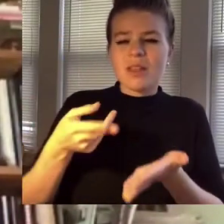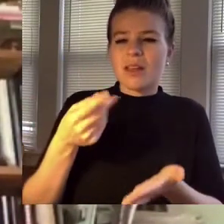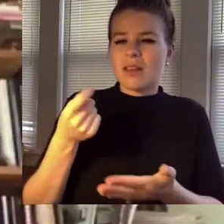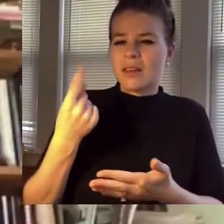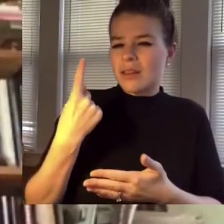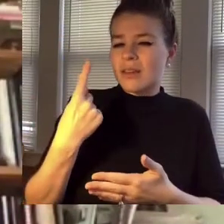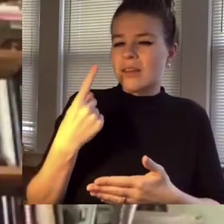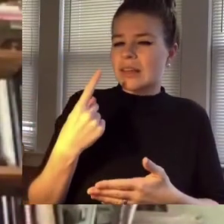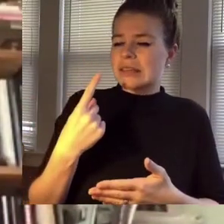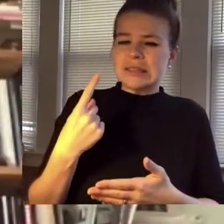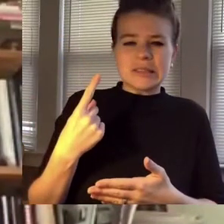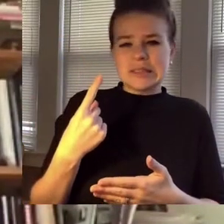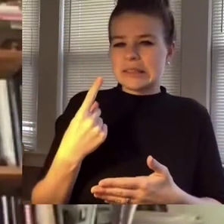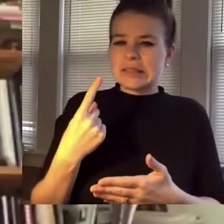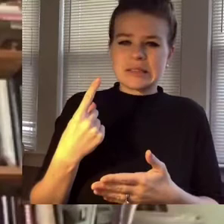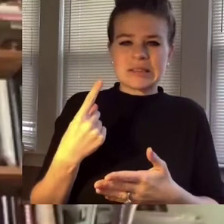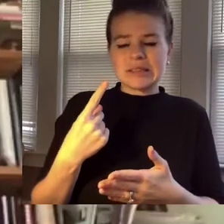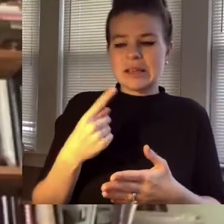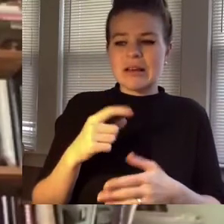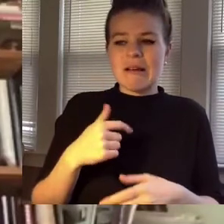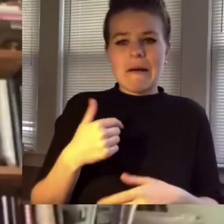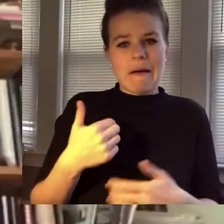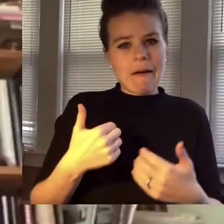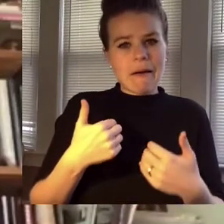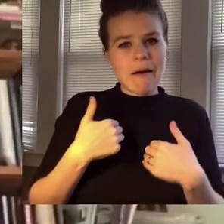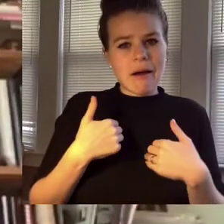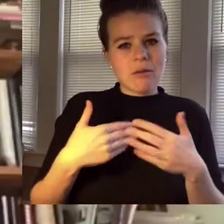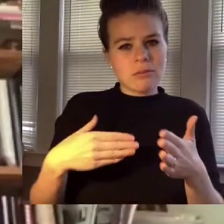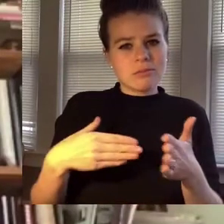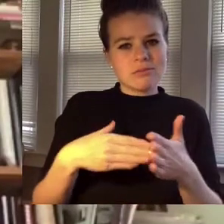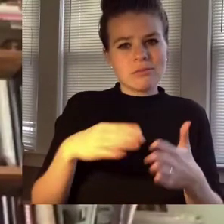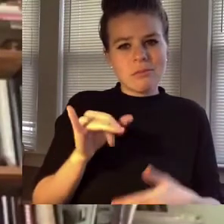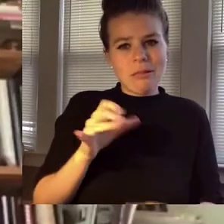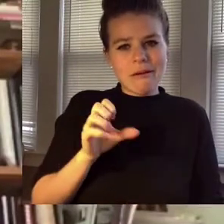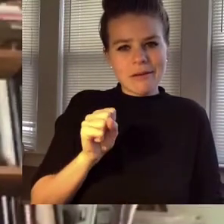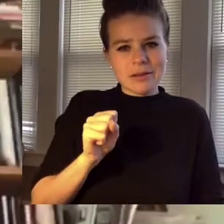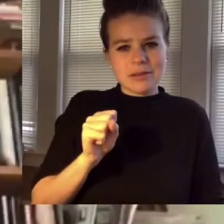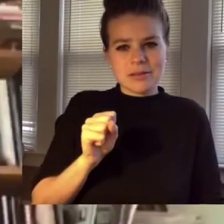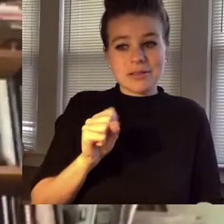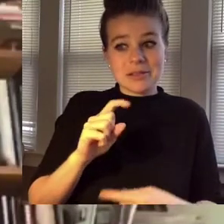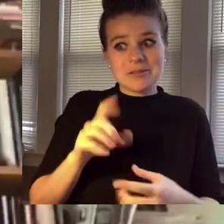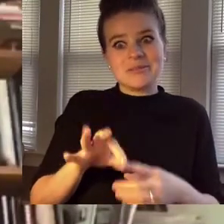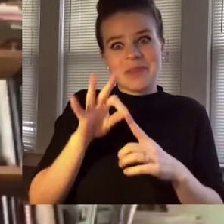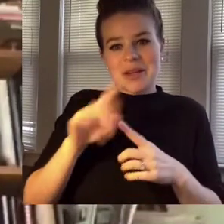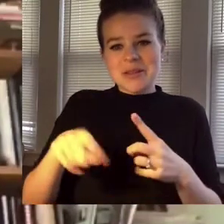when I talk about my own work, because I just don't believe that